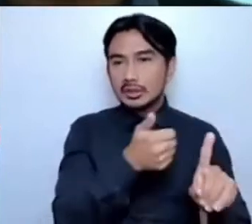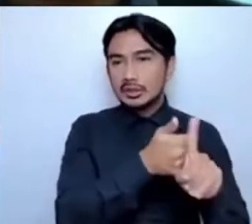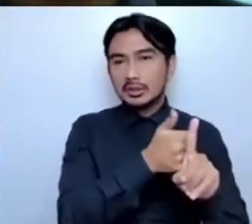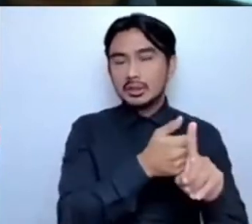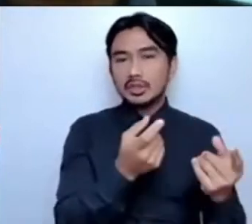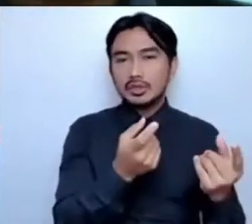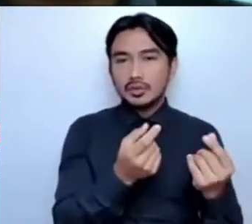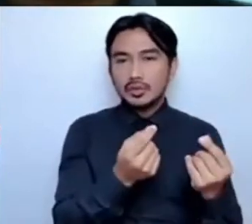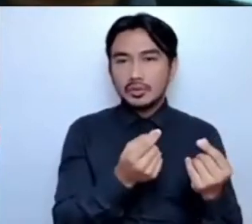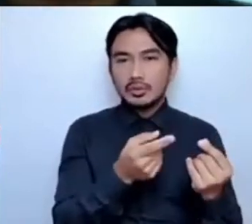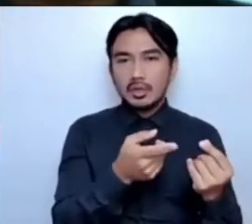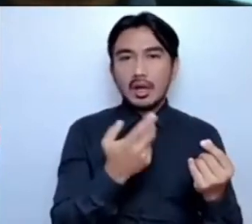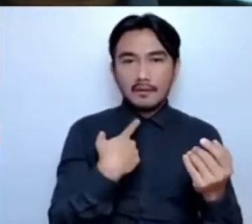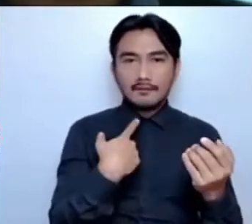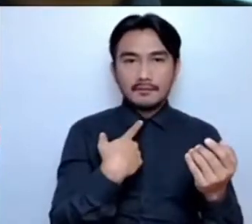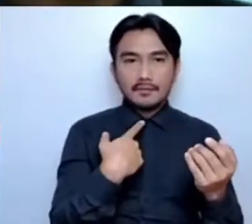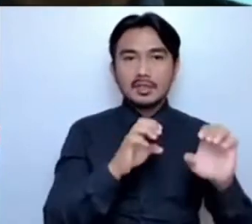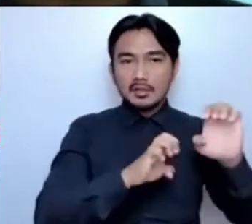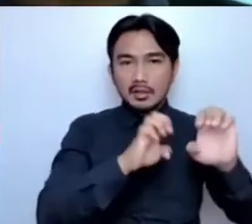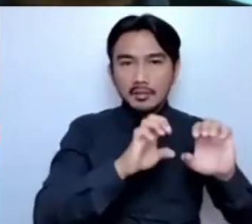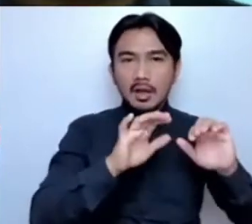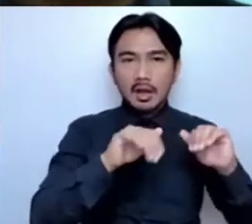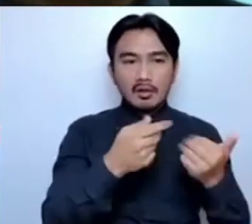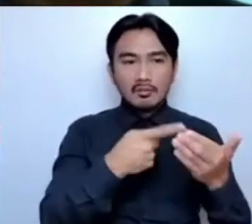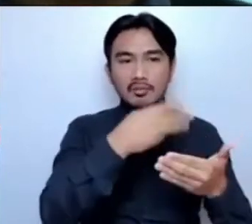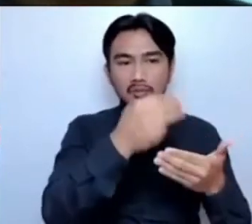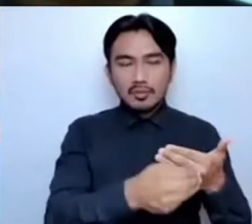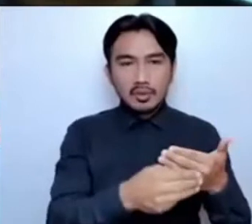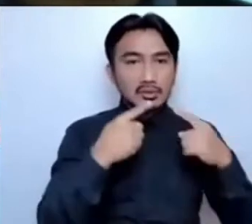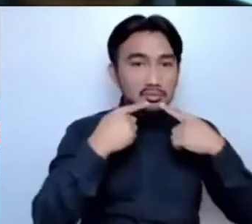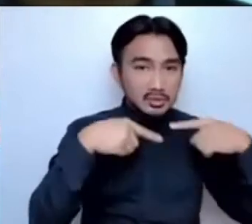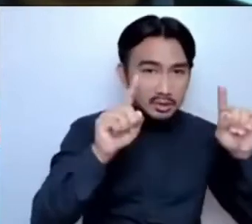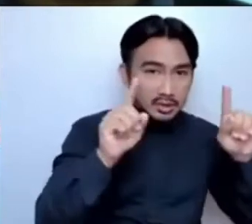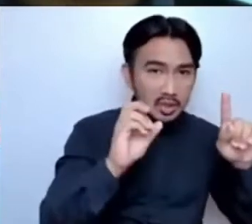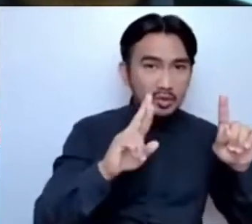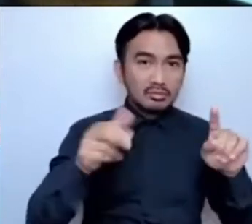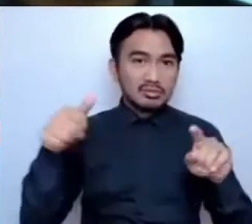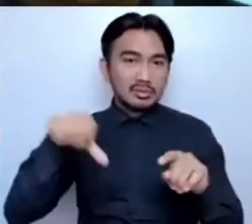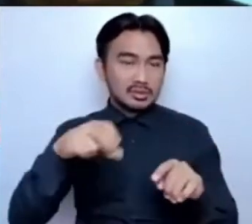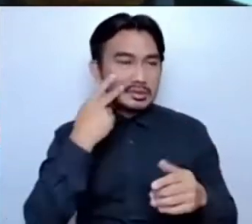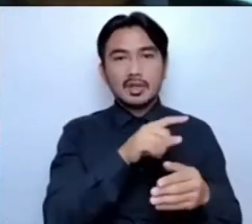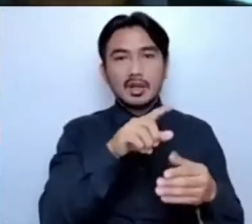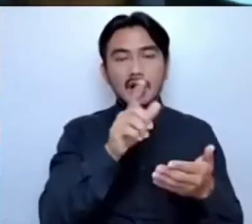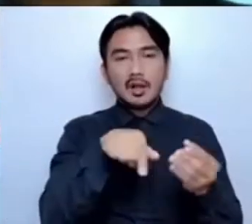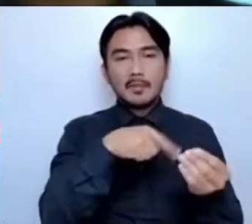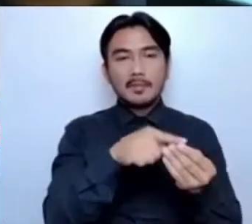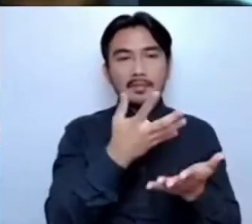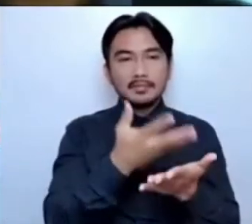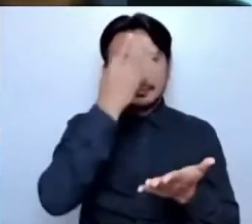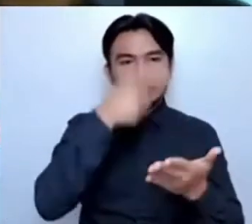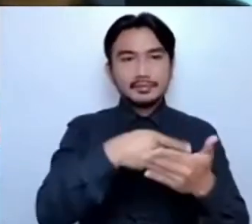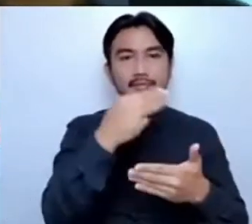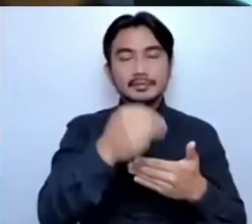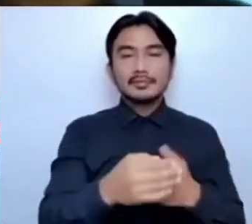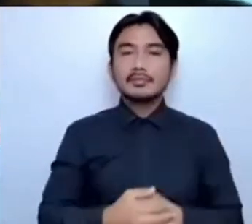also evaluate the effectiveness of their adapted or implemented learning program. What about the